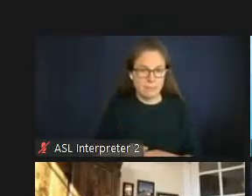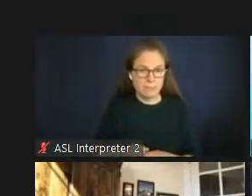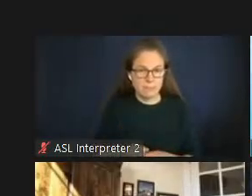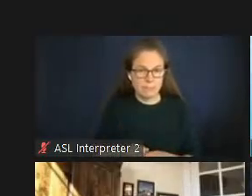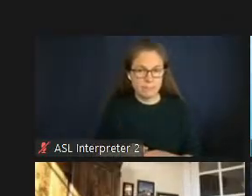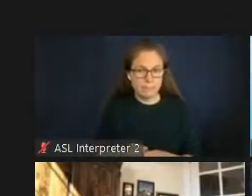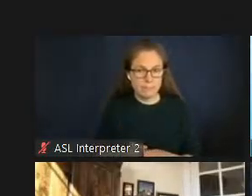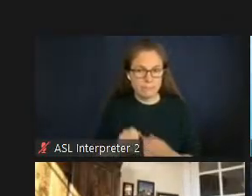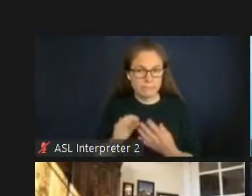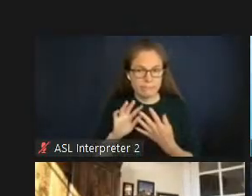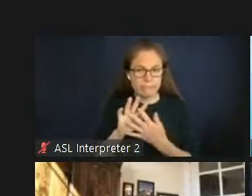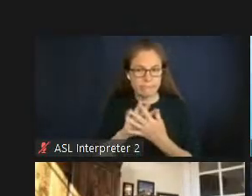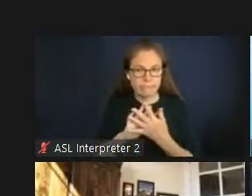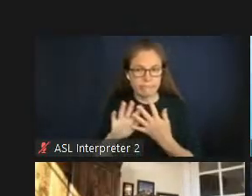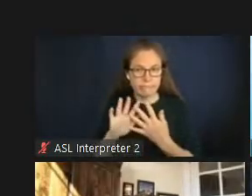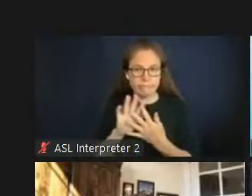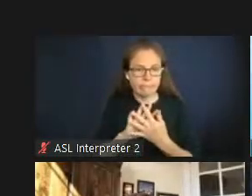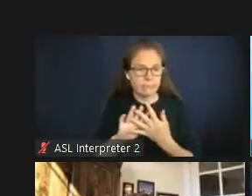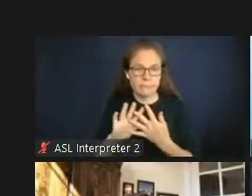some